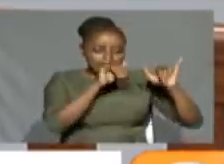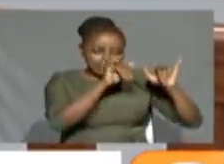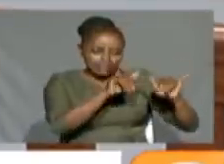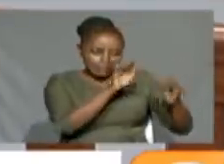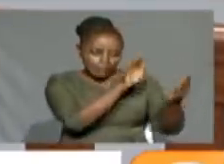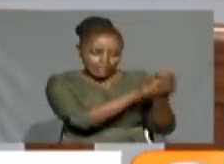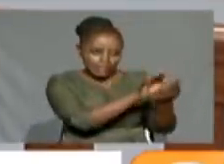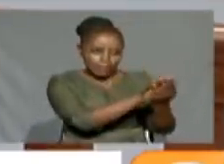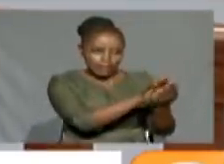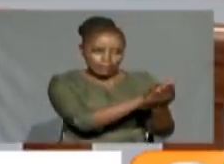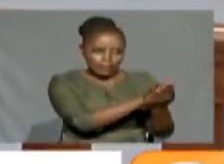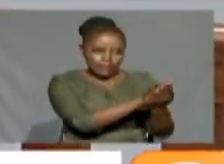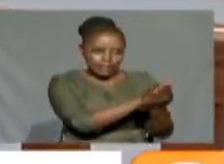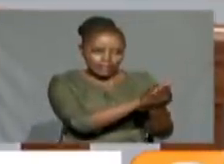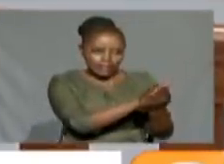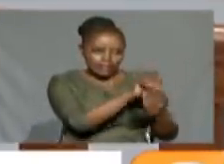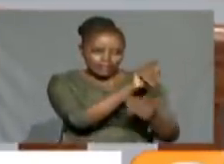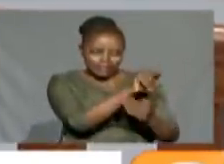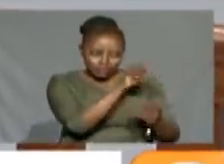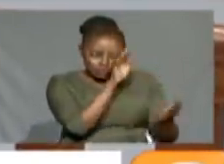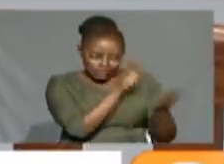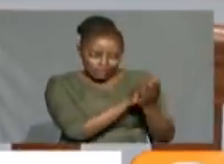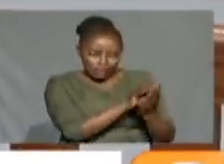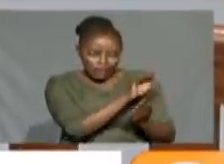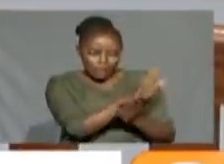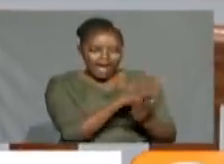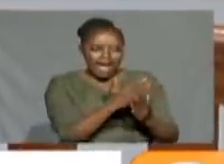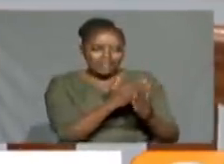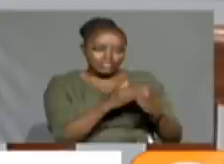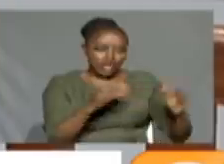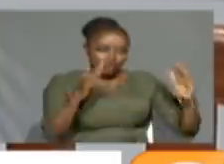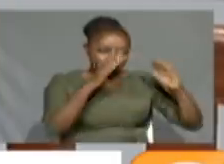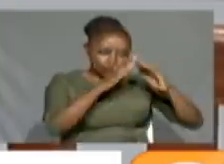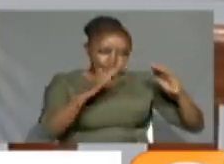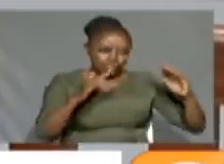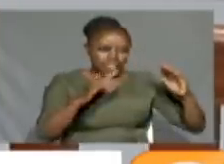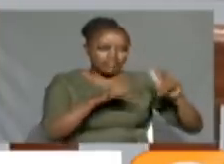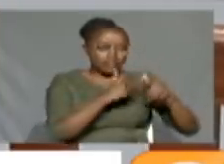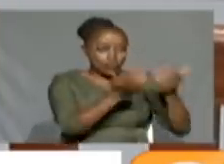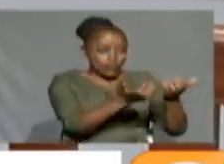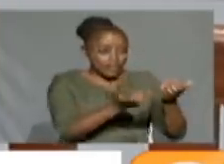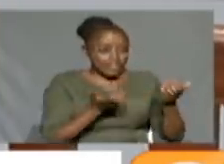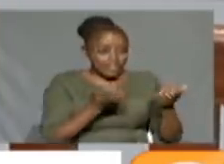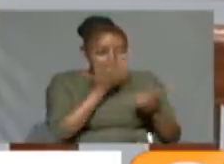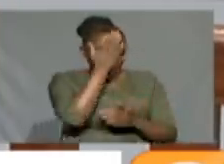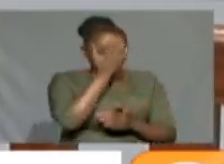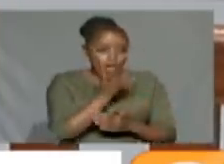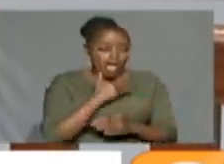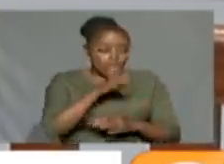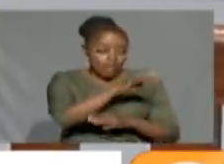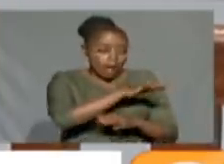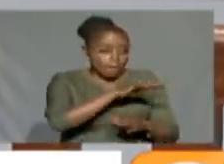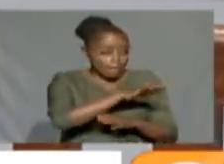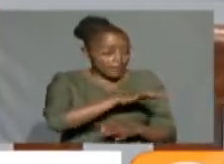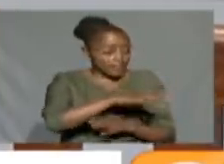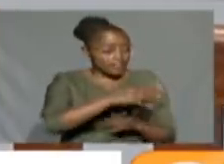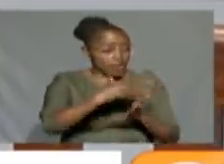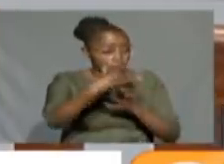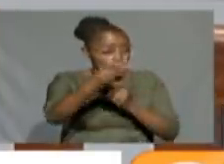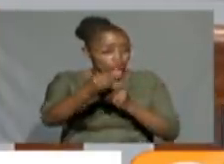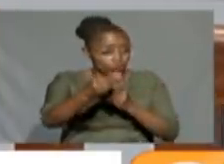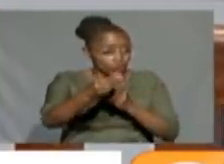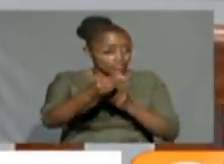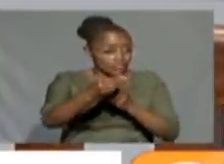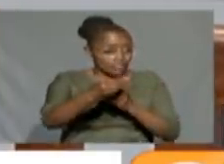retain a roof over our head. We really still need that so that we have a place to go back